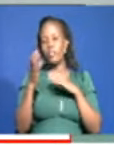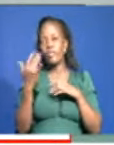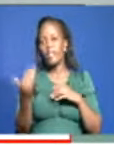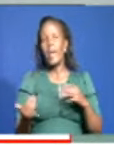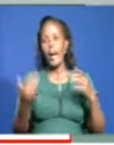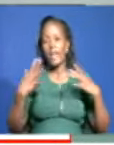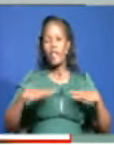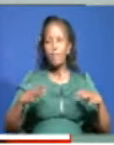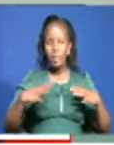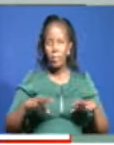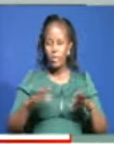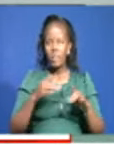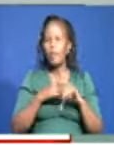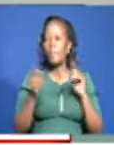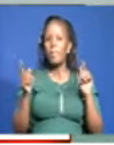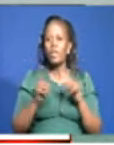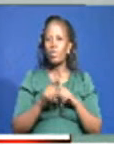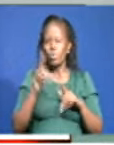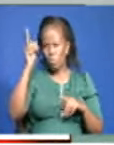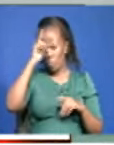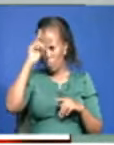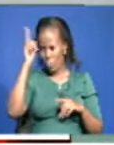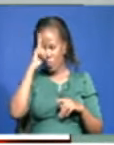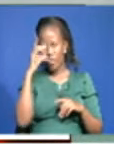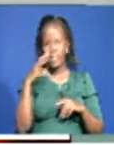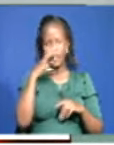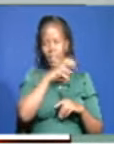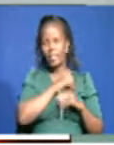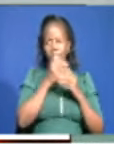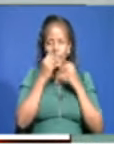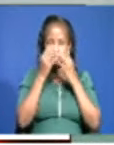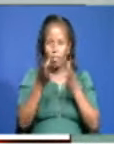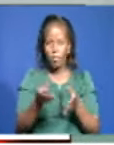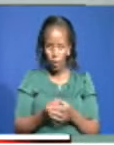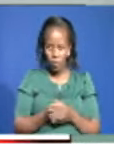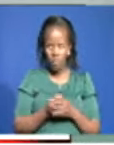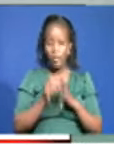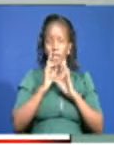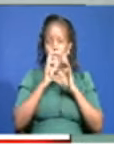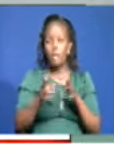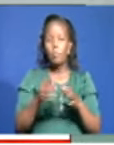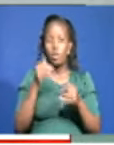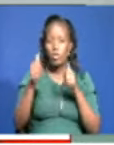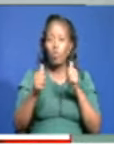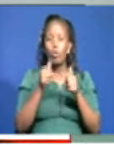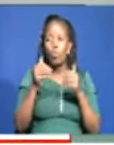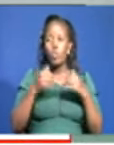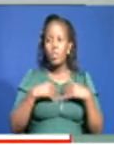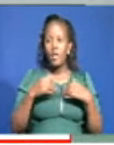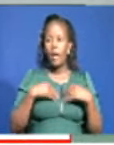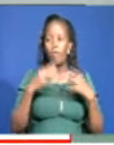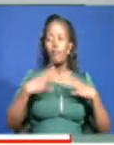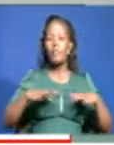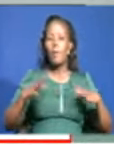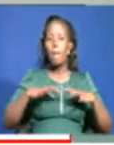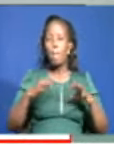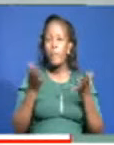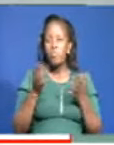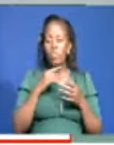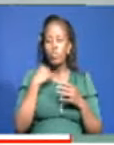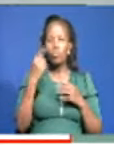of misinformation. The reports that Mount Longan erupted sent the savage netizens to scavenge through